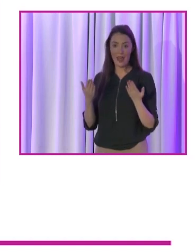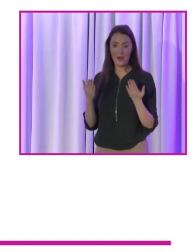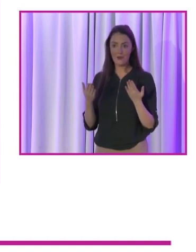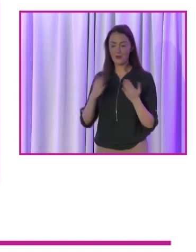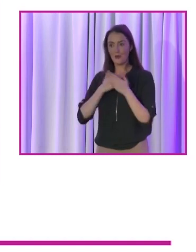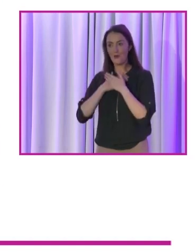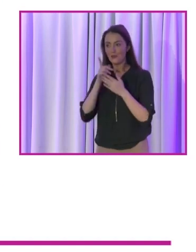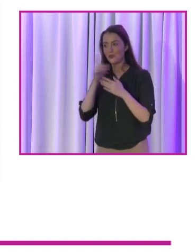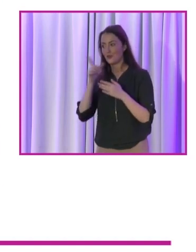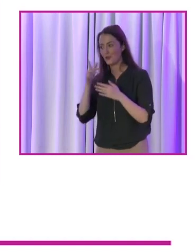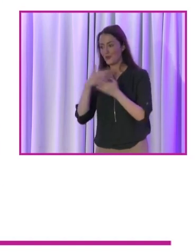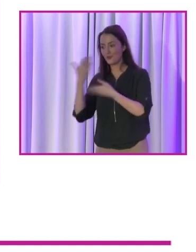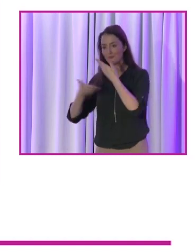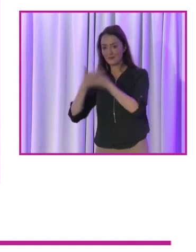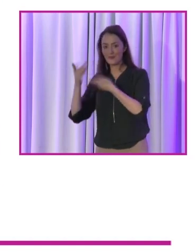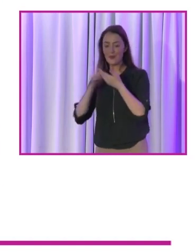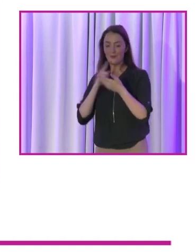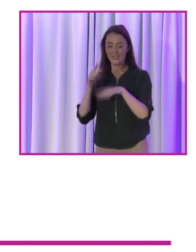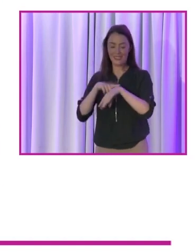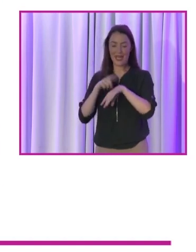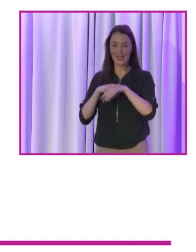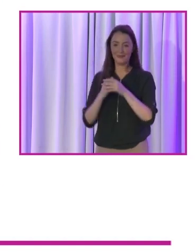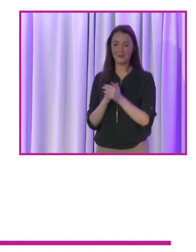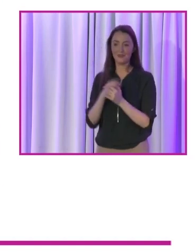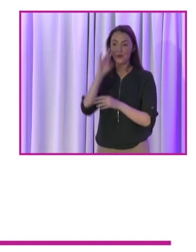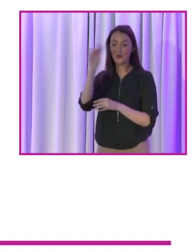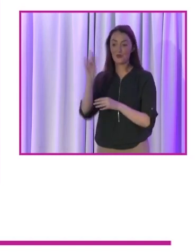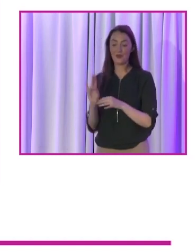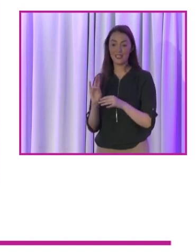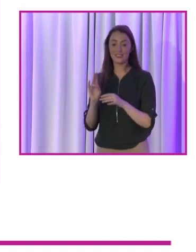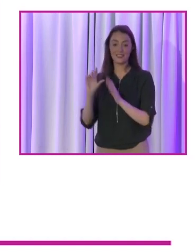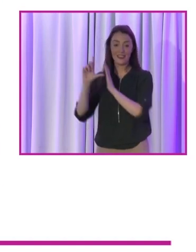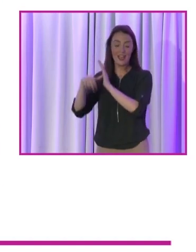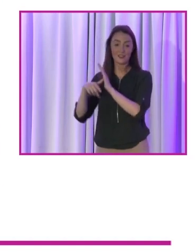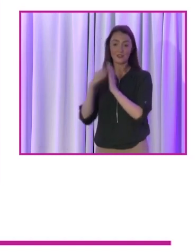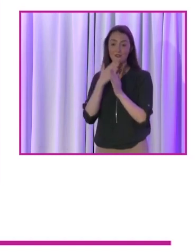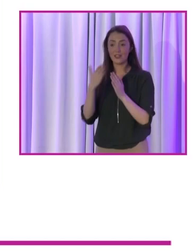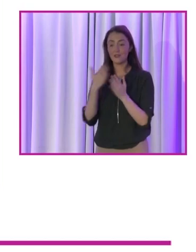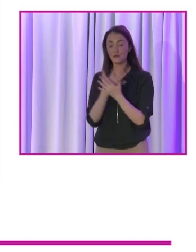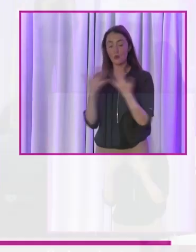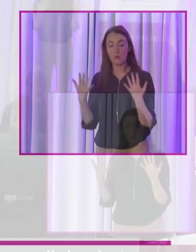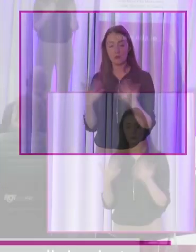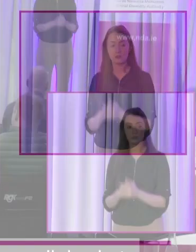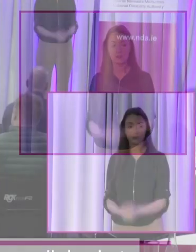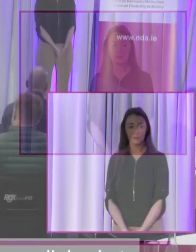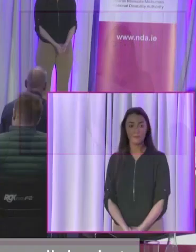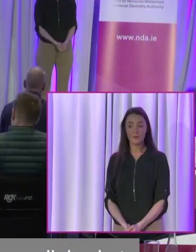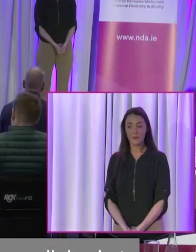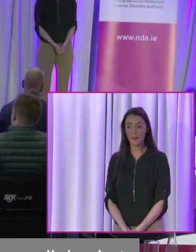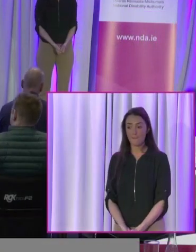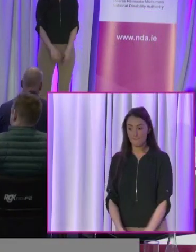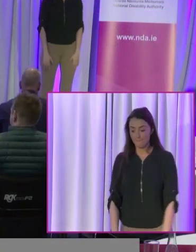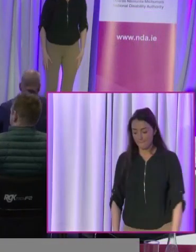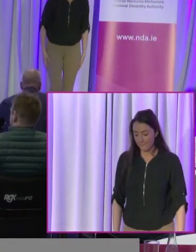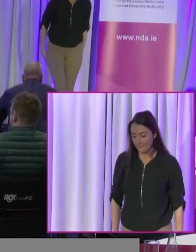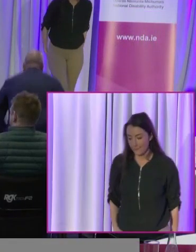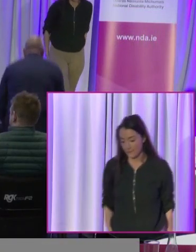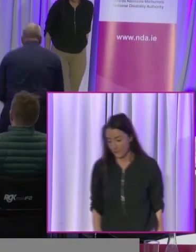to you all day, but I want time for questions. So thank you very much.